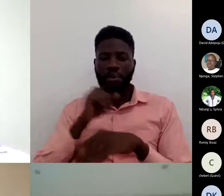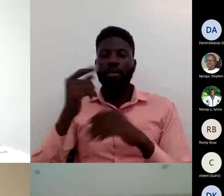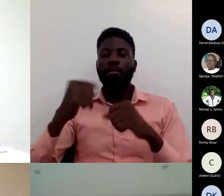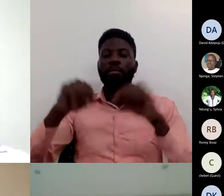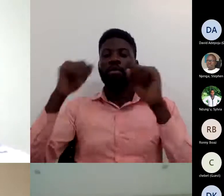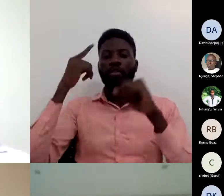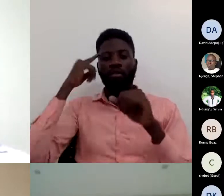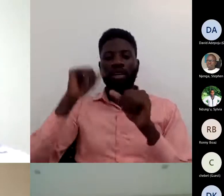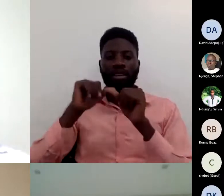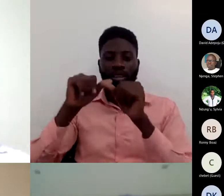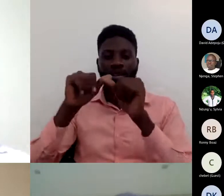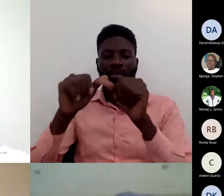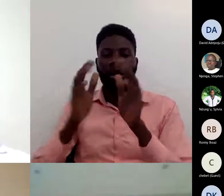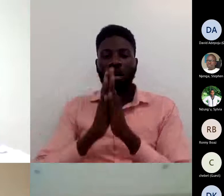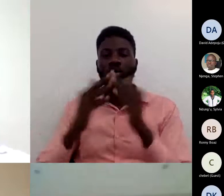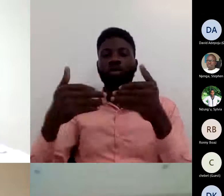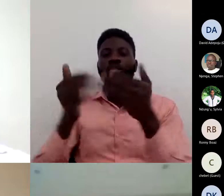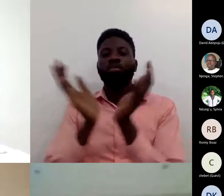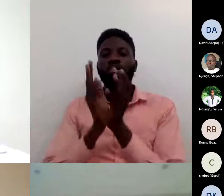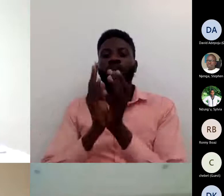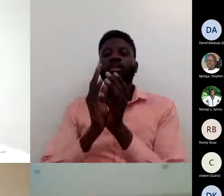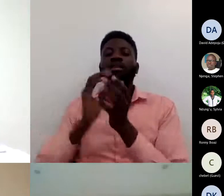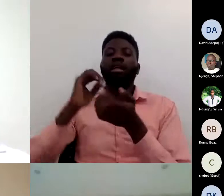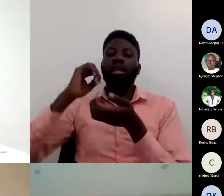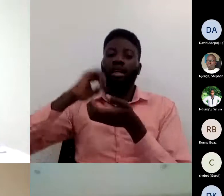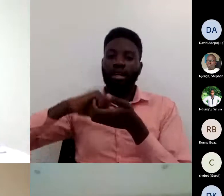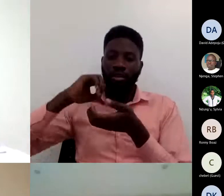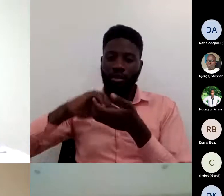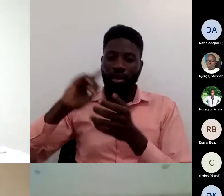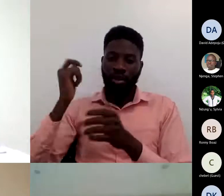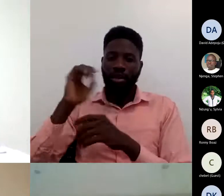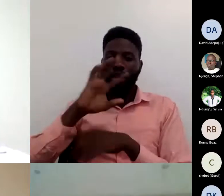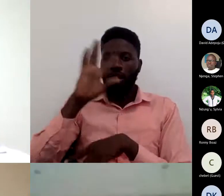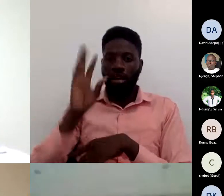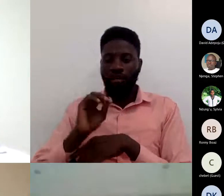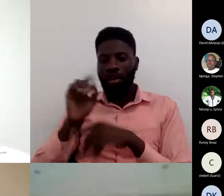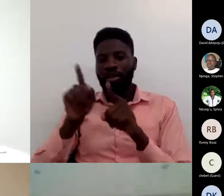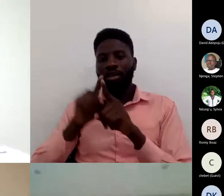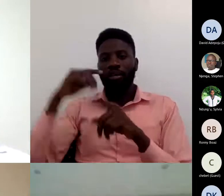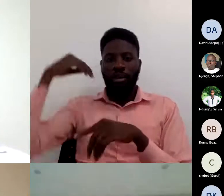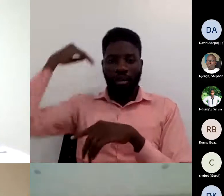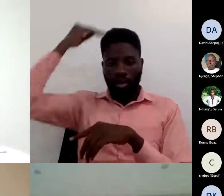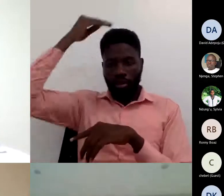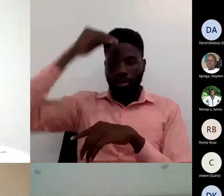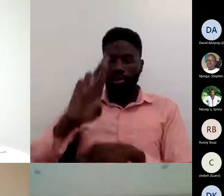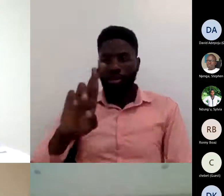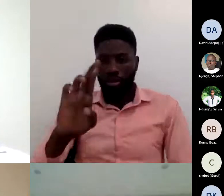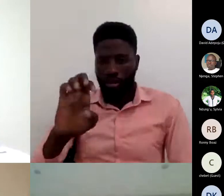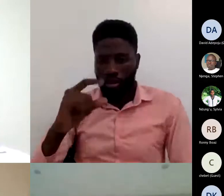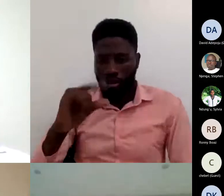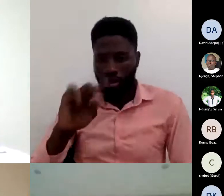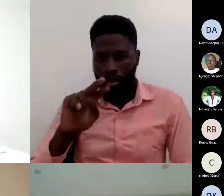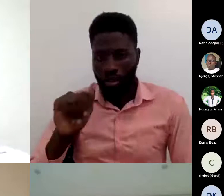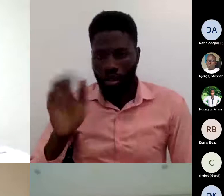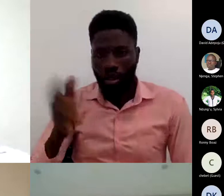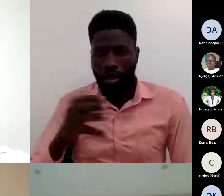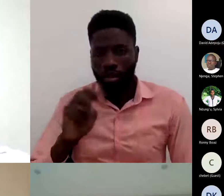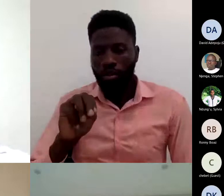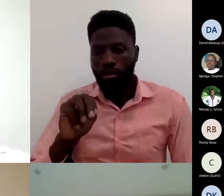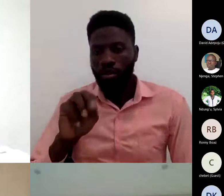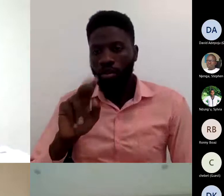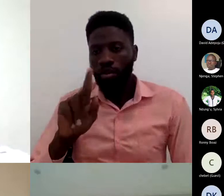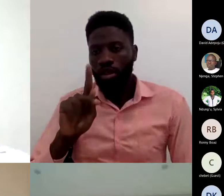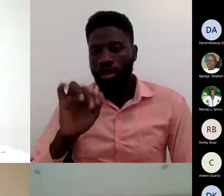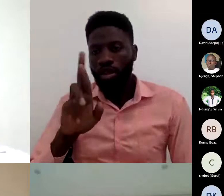sustainability and community engagement for Kenya, Africa, and Middle East, Regina Mukiri. I